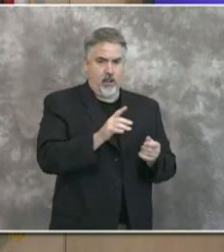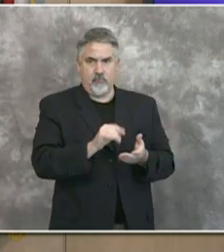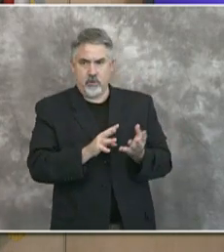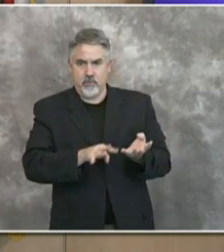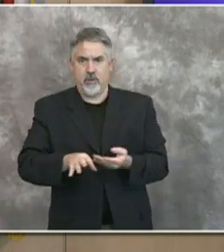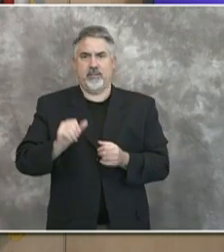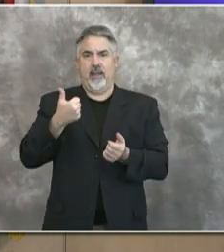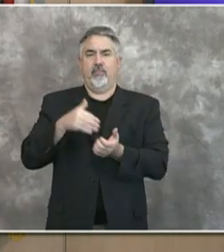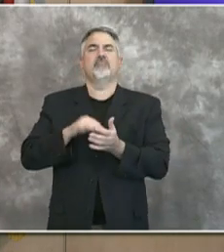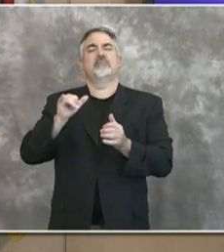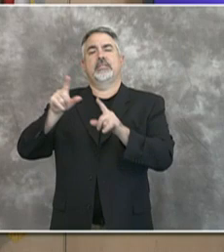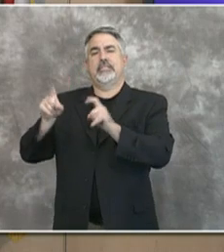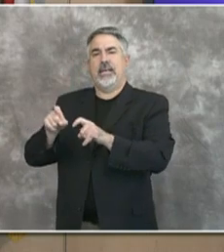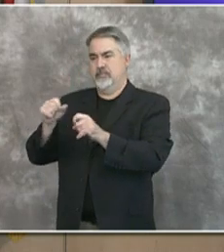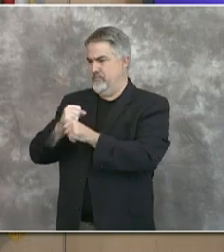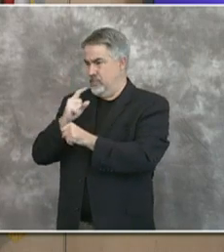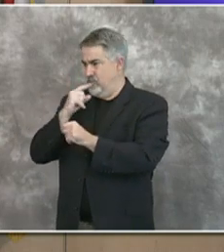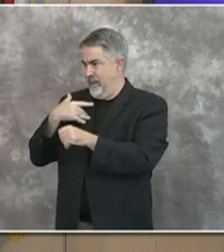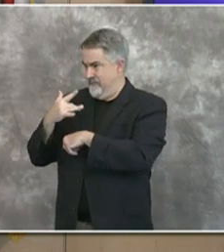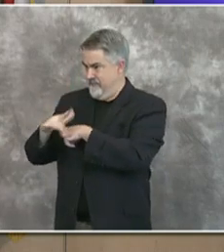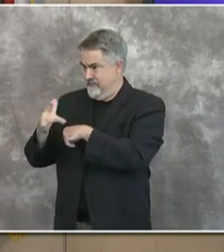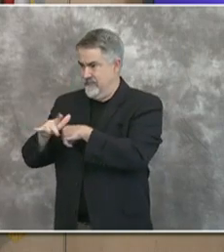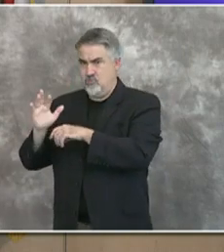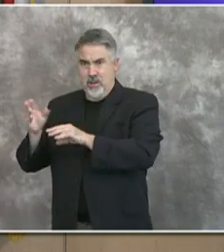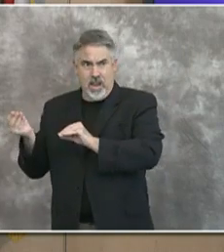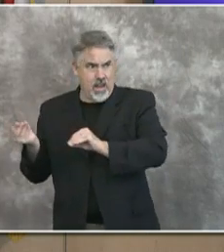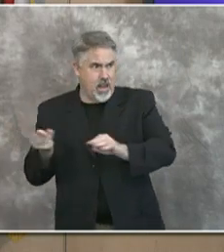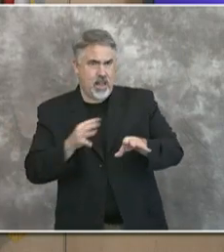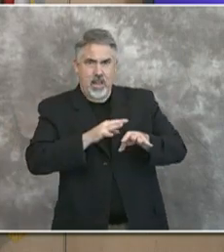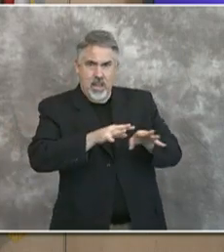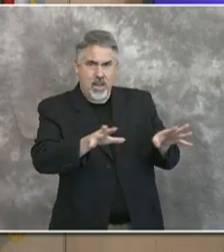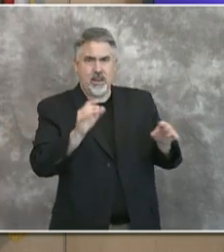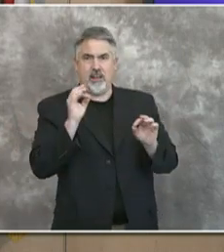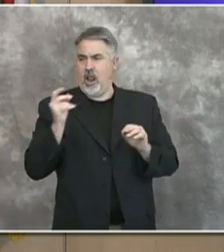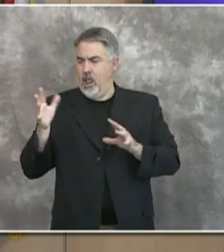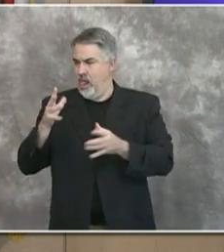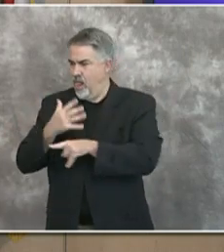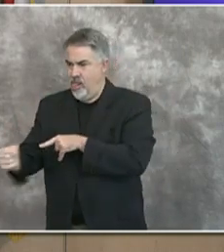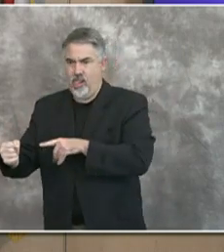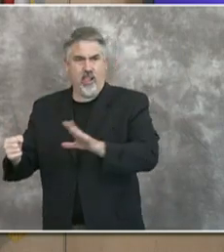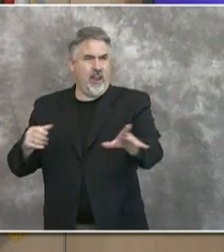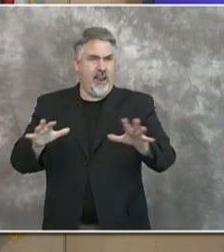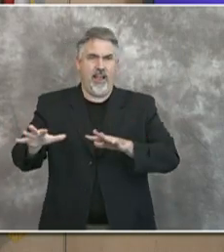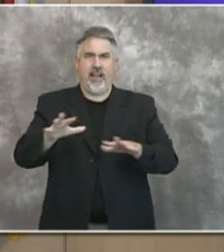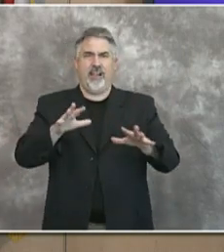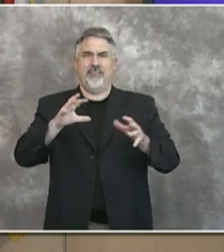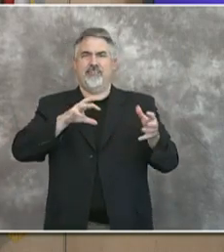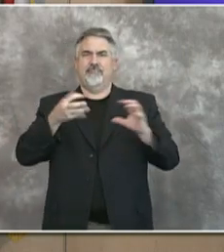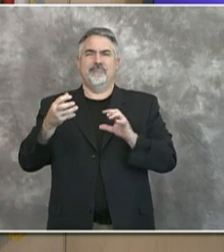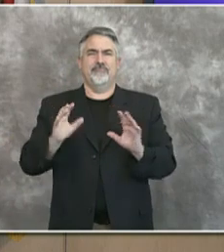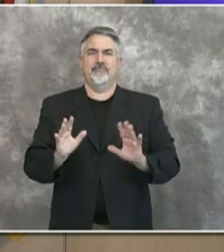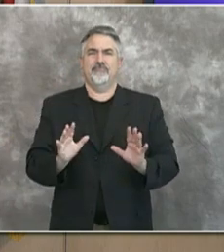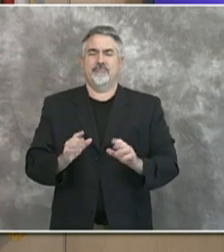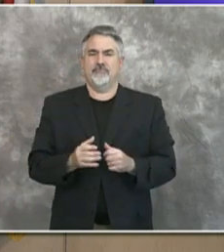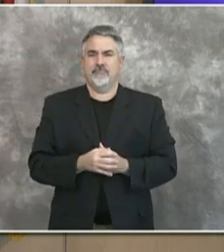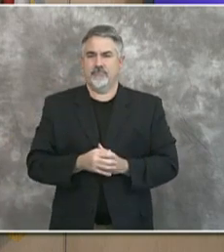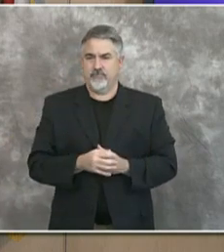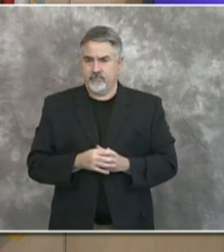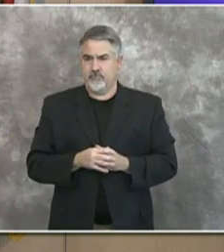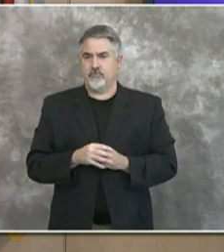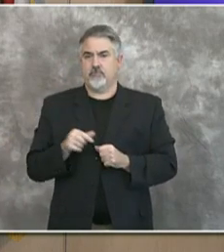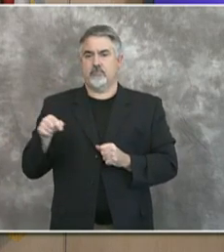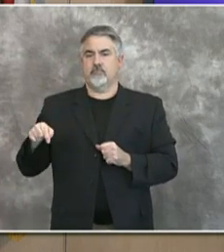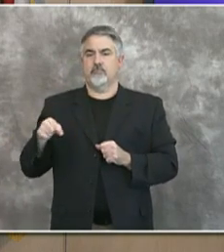a vital part of understanding and achieving that capacity. Our testing task force is working with all of our regional partners, our healthcare systems,